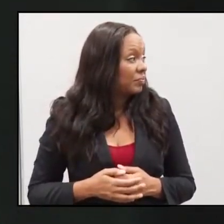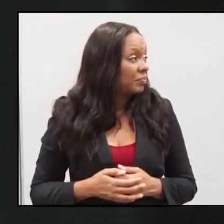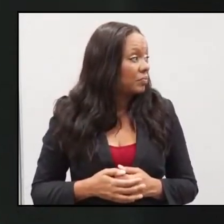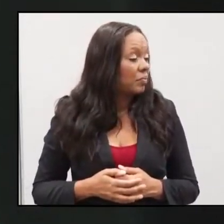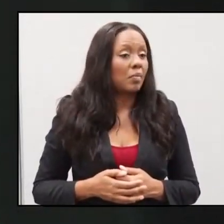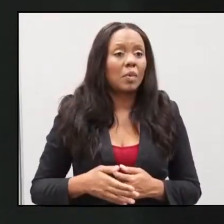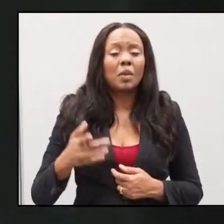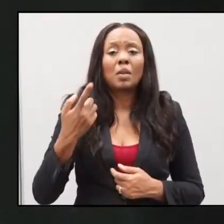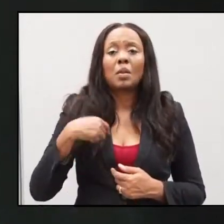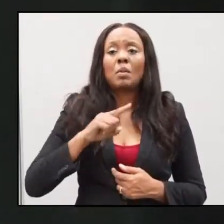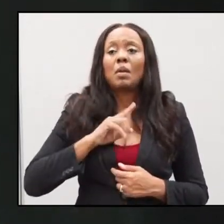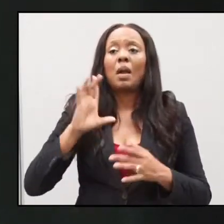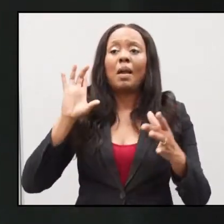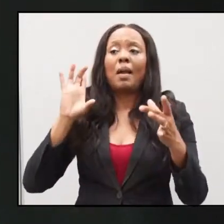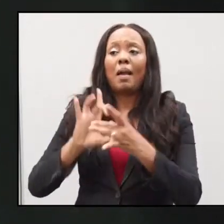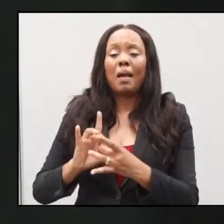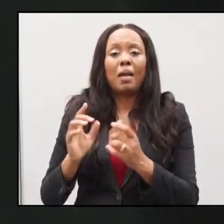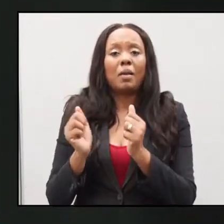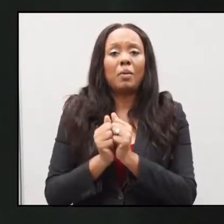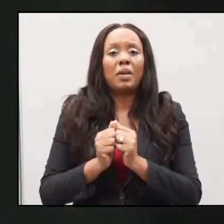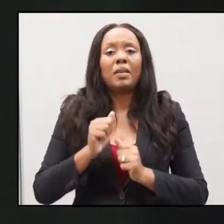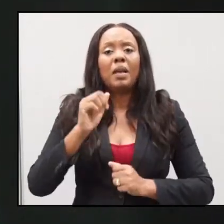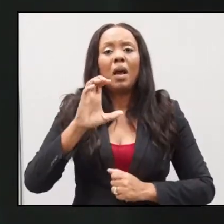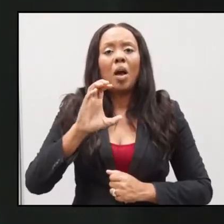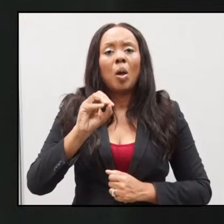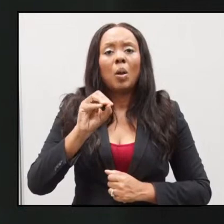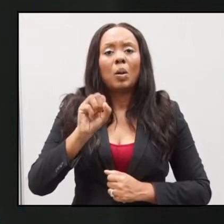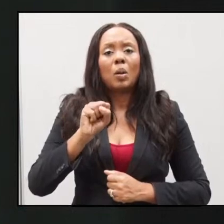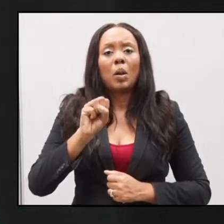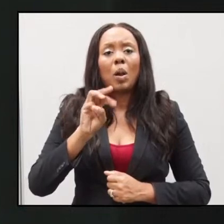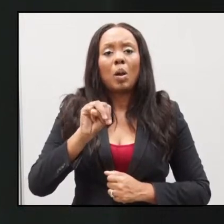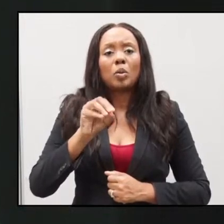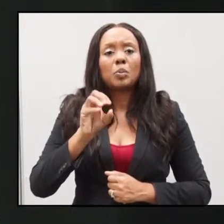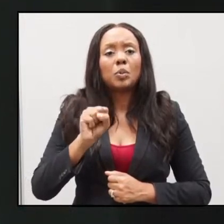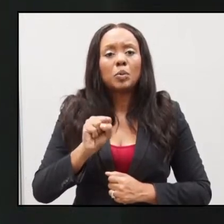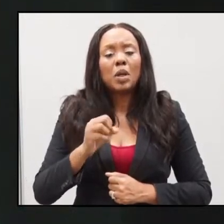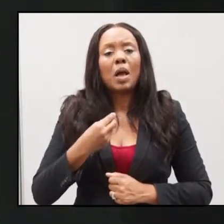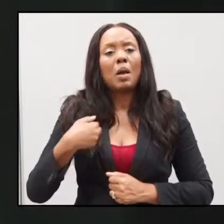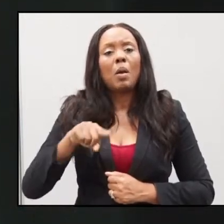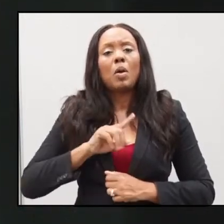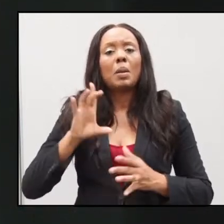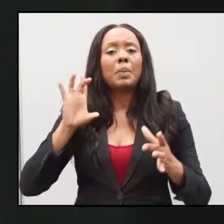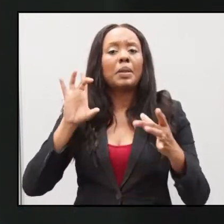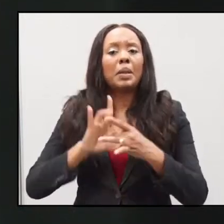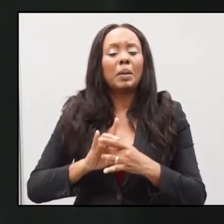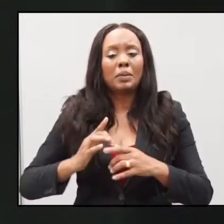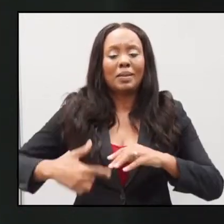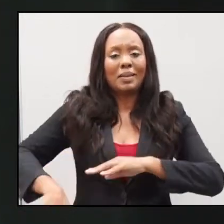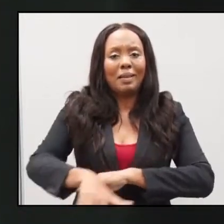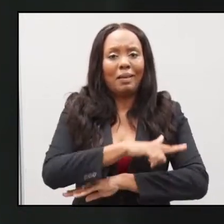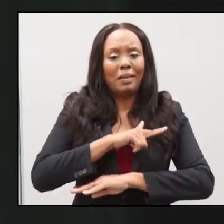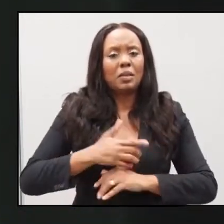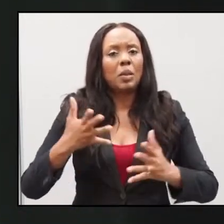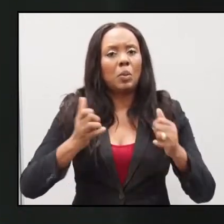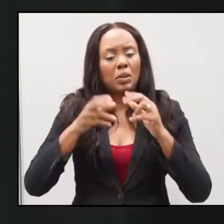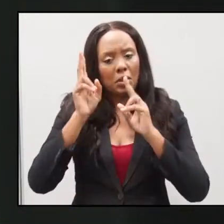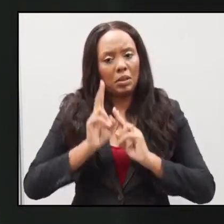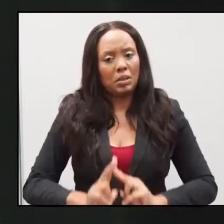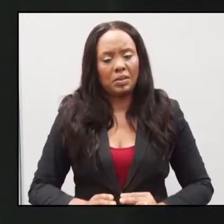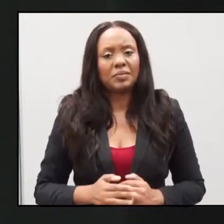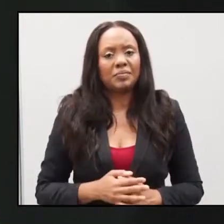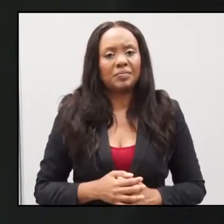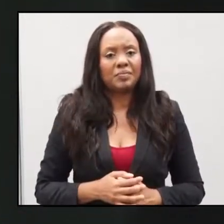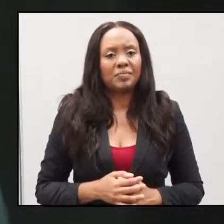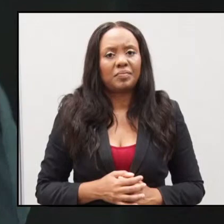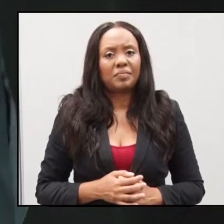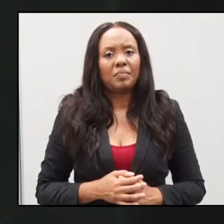the cosmos and we belong to the land. And this monument is about honoring that. The totems connect us to the cosmos and connect